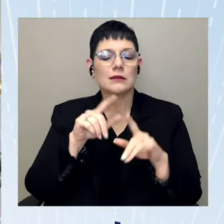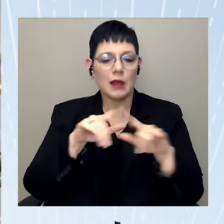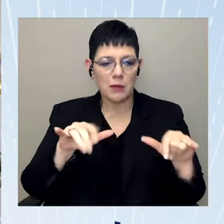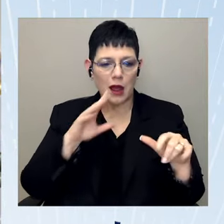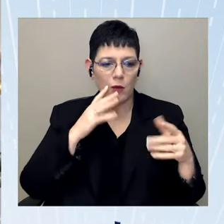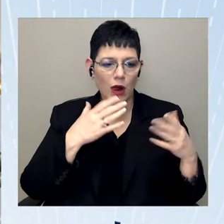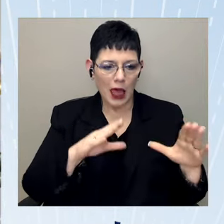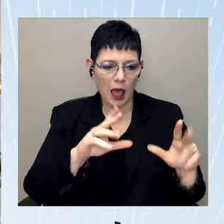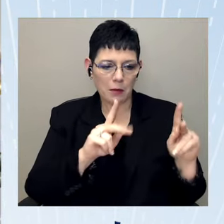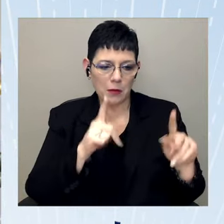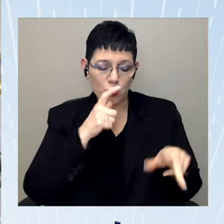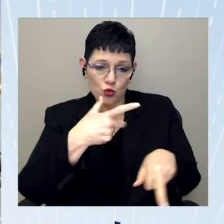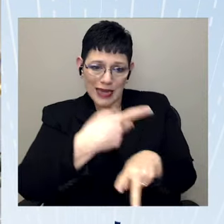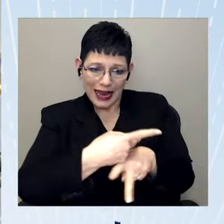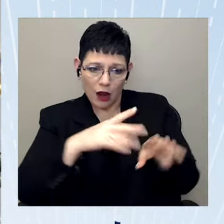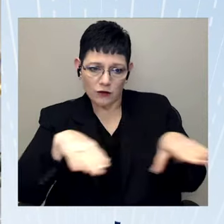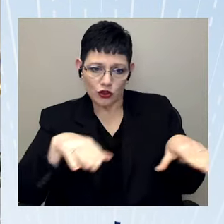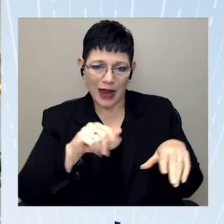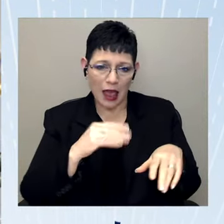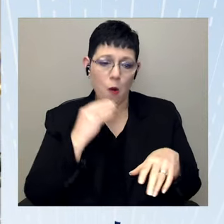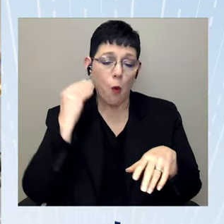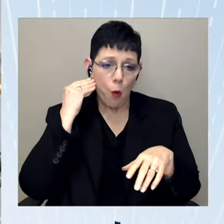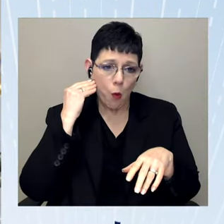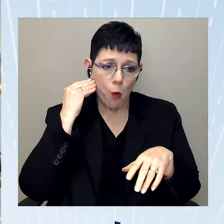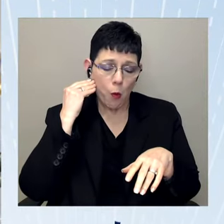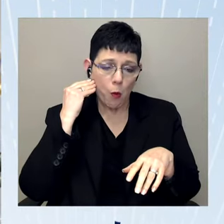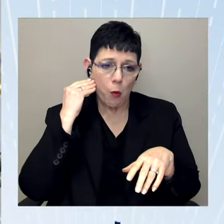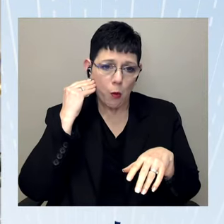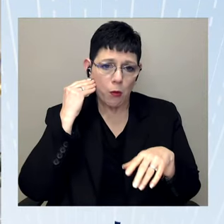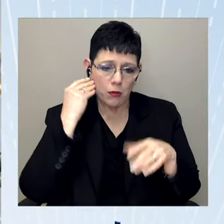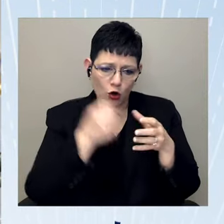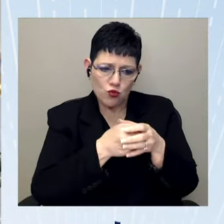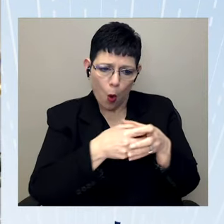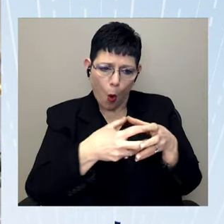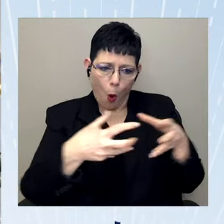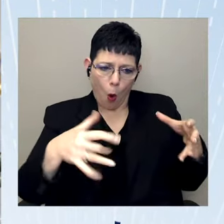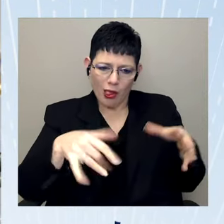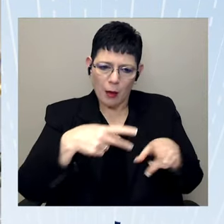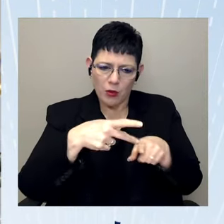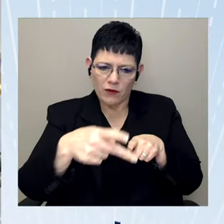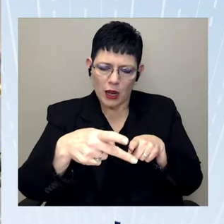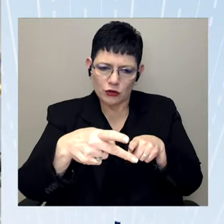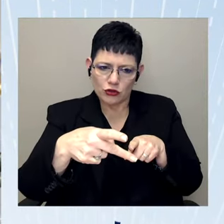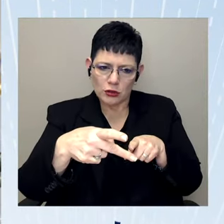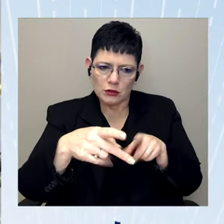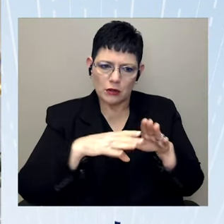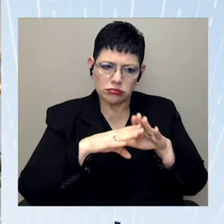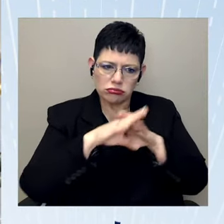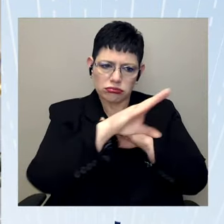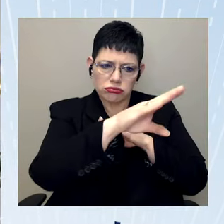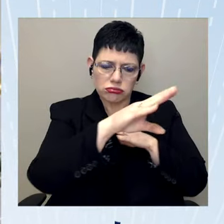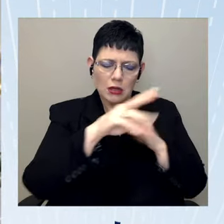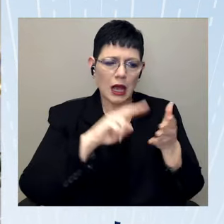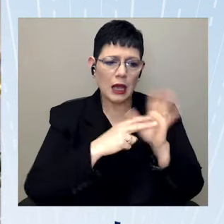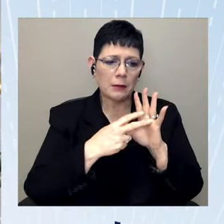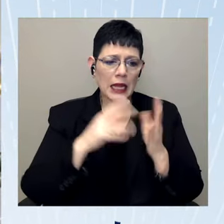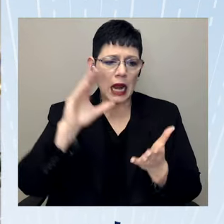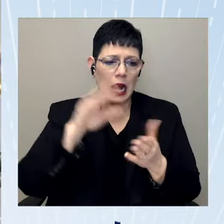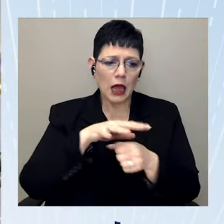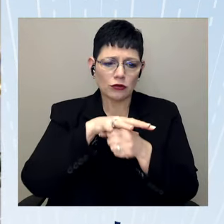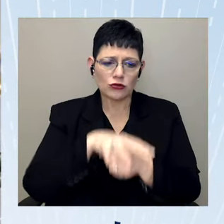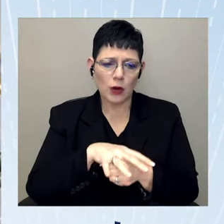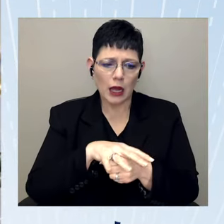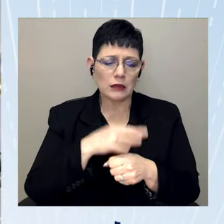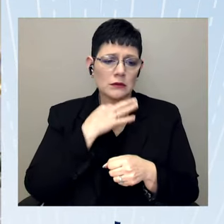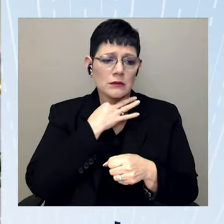in-home family child care providers, to grow, flourish, meaning we're not stressed every day and wondering if we'll be able to keep